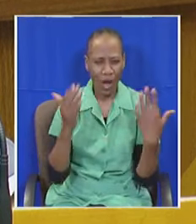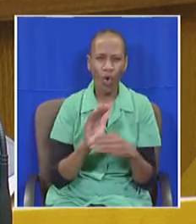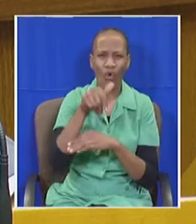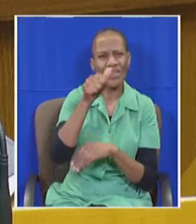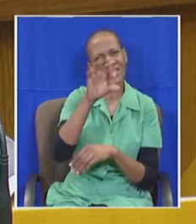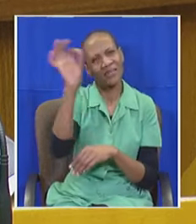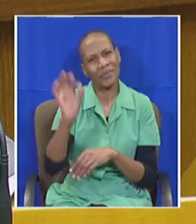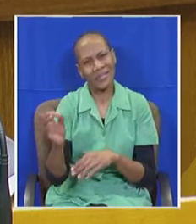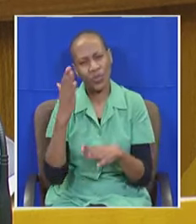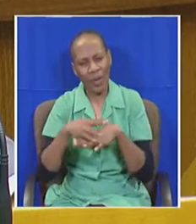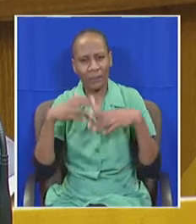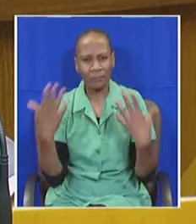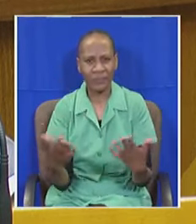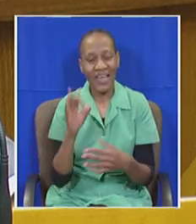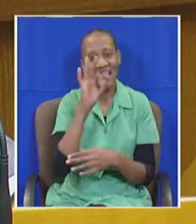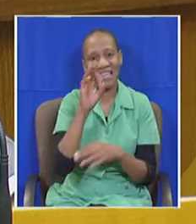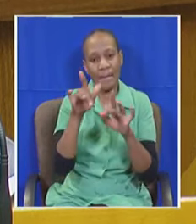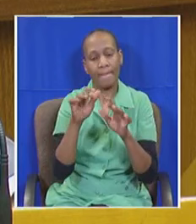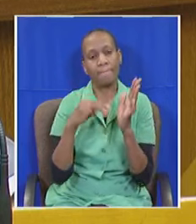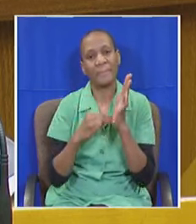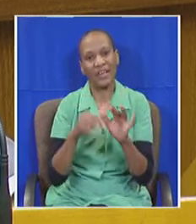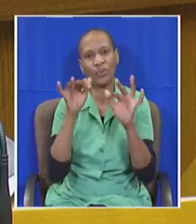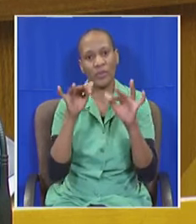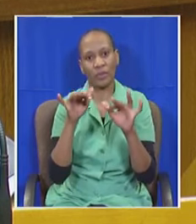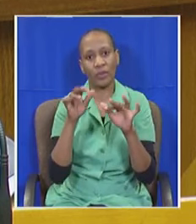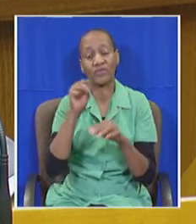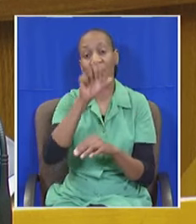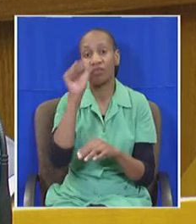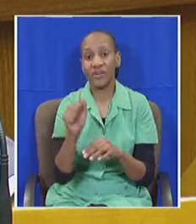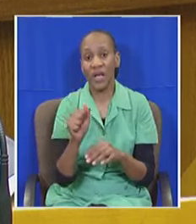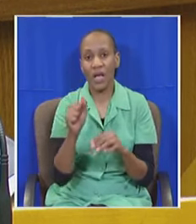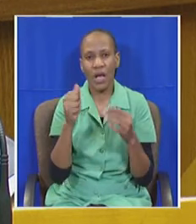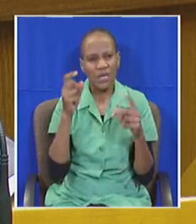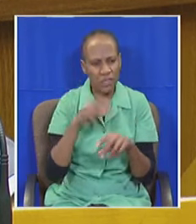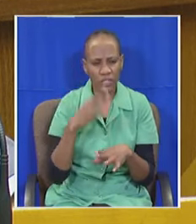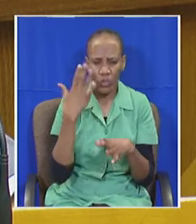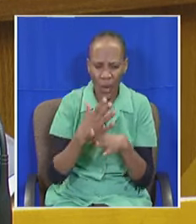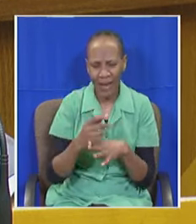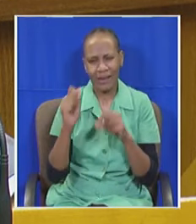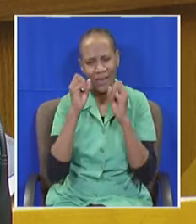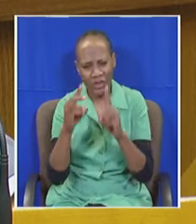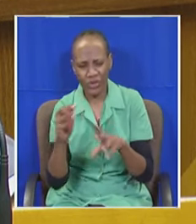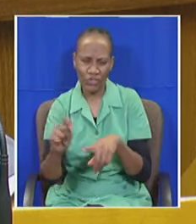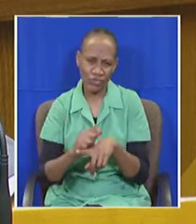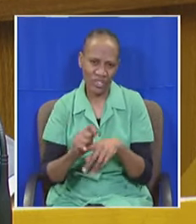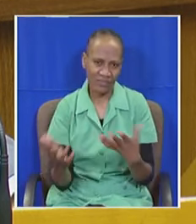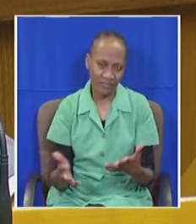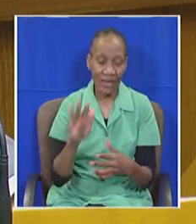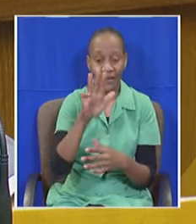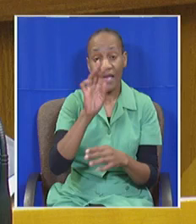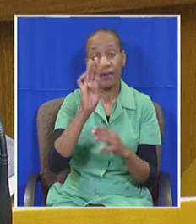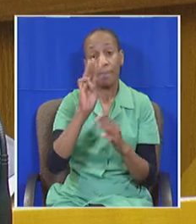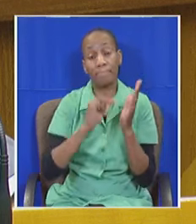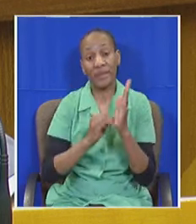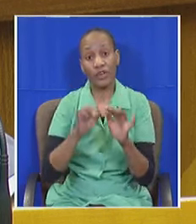60%. Over 3 million South Africans referred to as NEETs or not in education or employment or training, and over 9 million South Africans